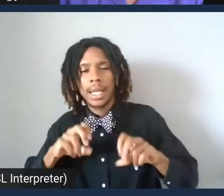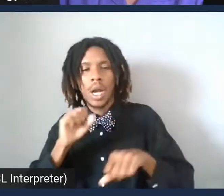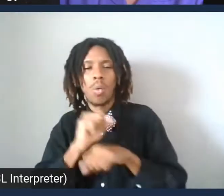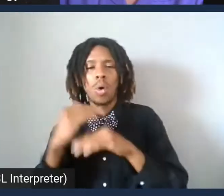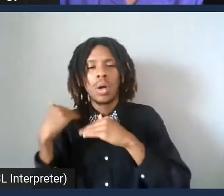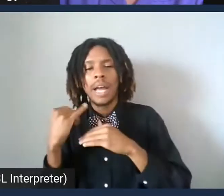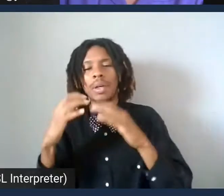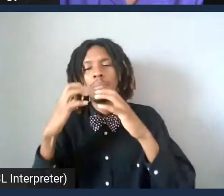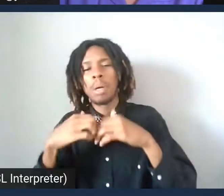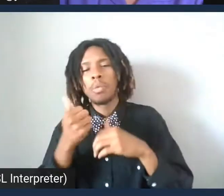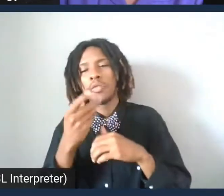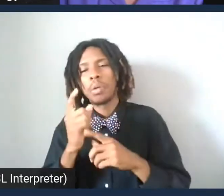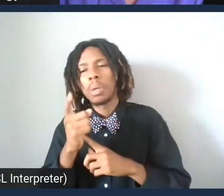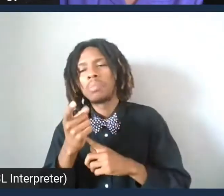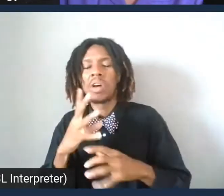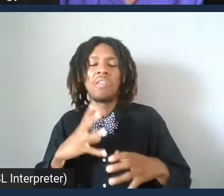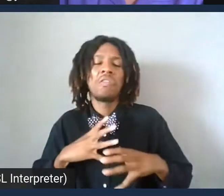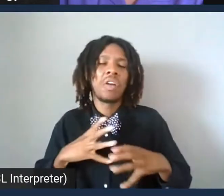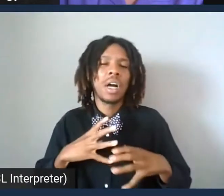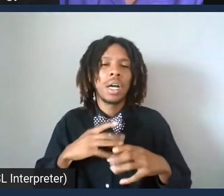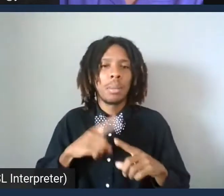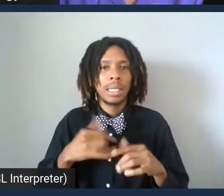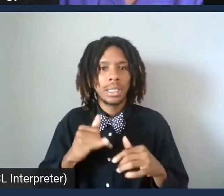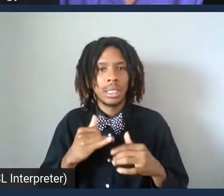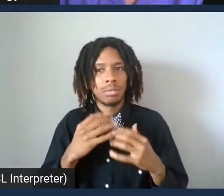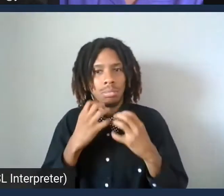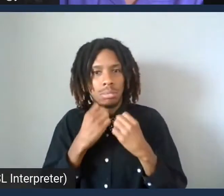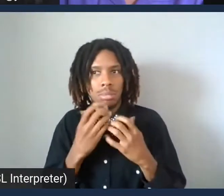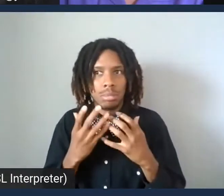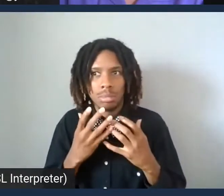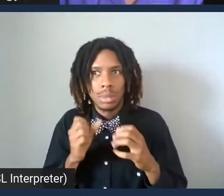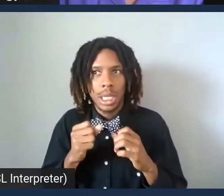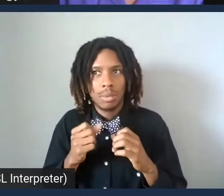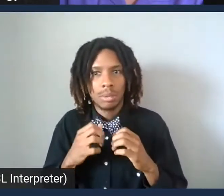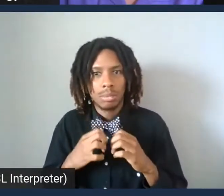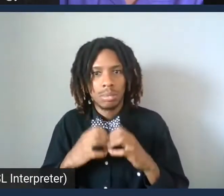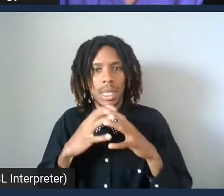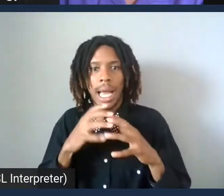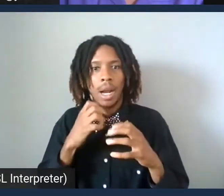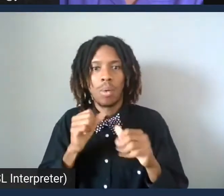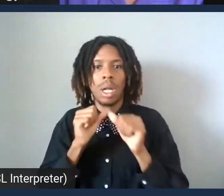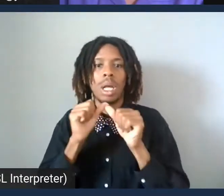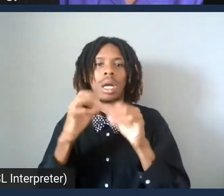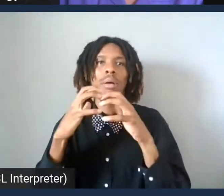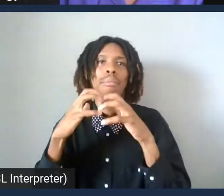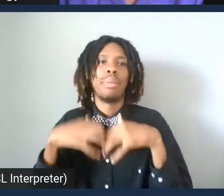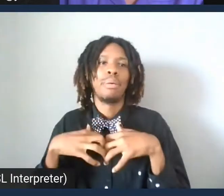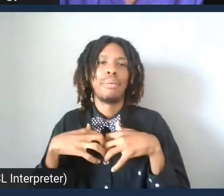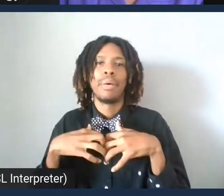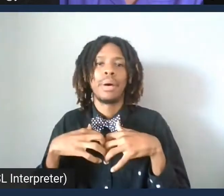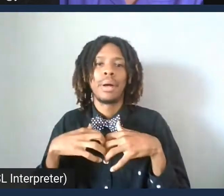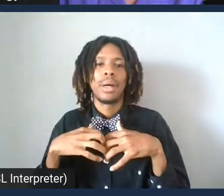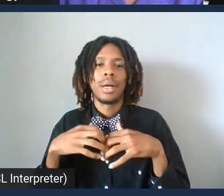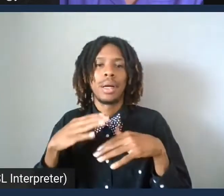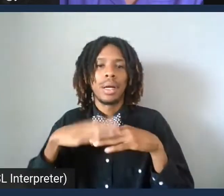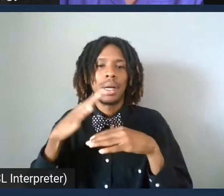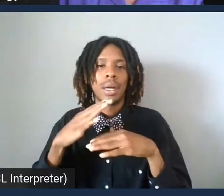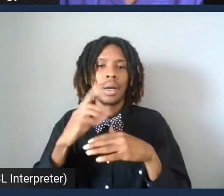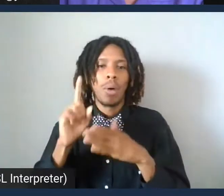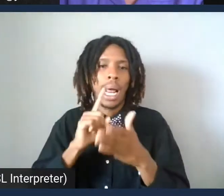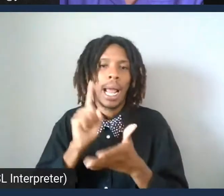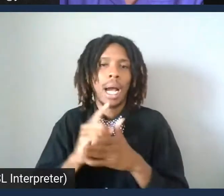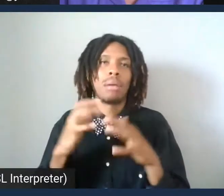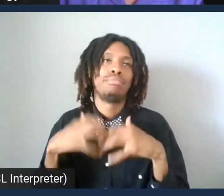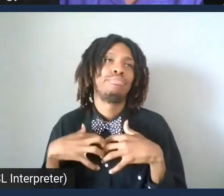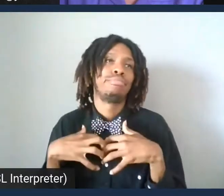goes down for a few minutes, but I still care about availability. Like I don't want it to be down for like maybe more than an hour and things like